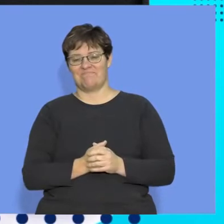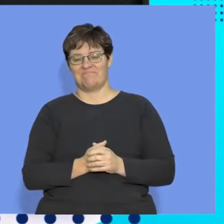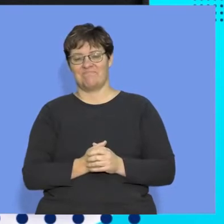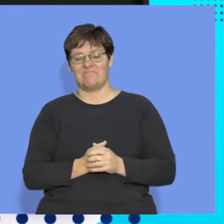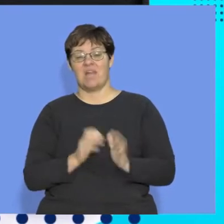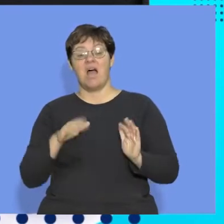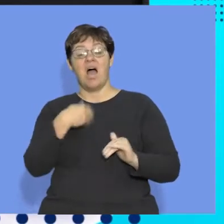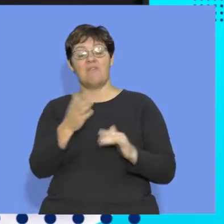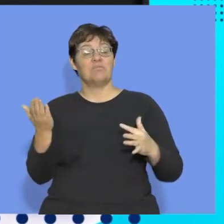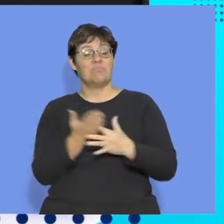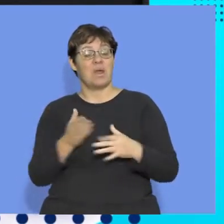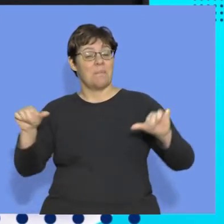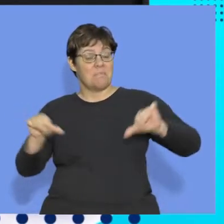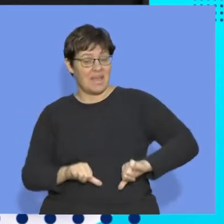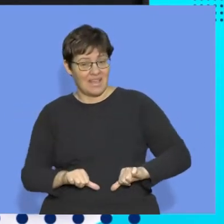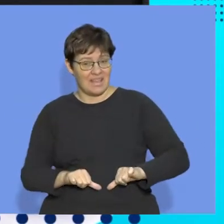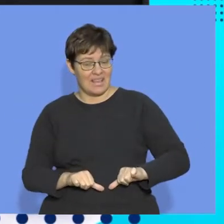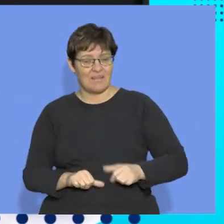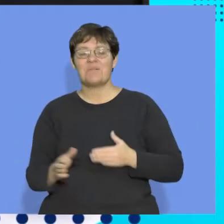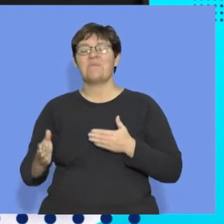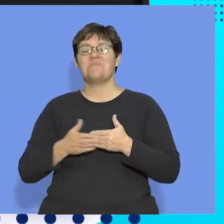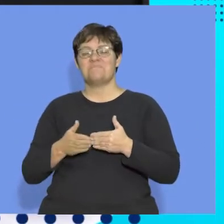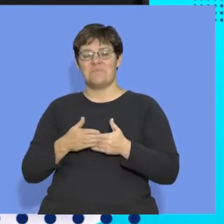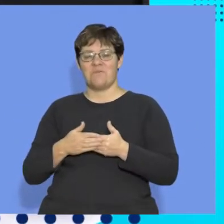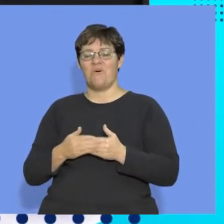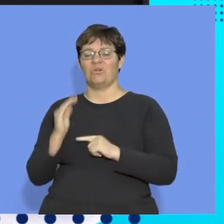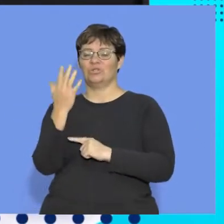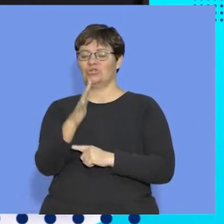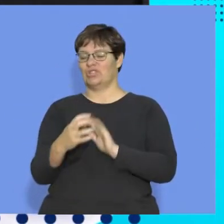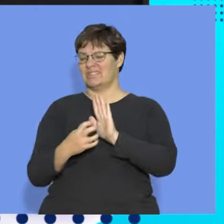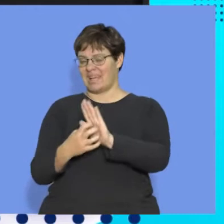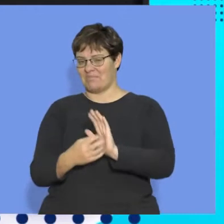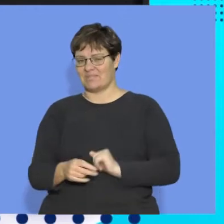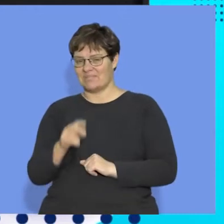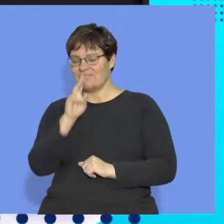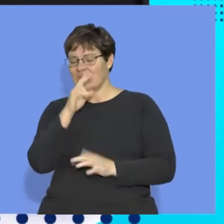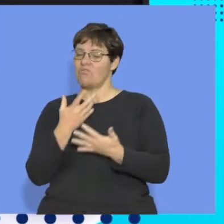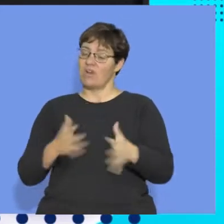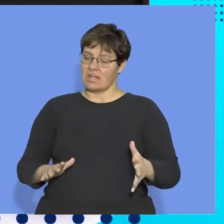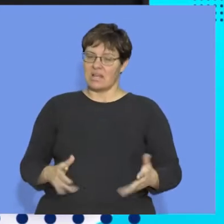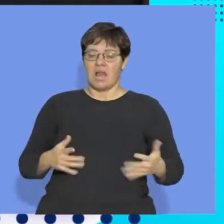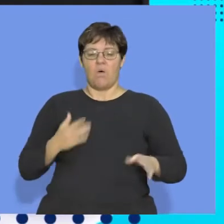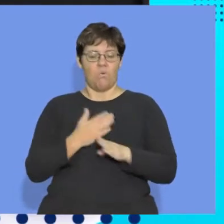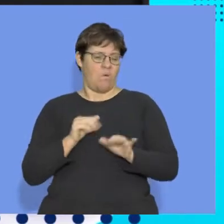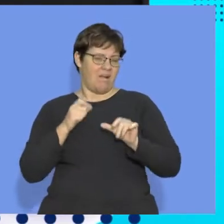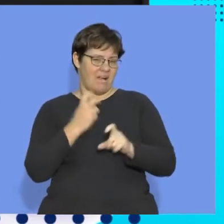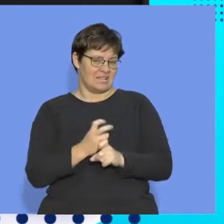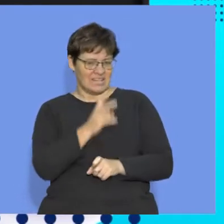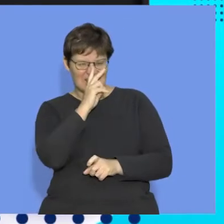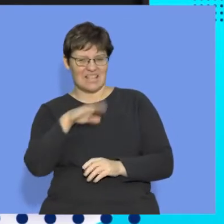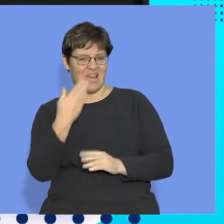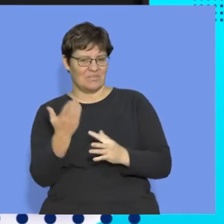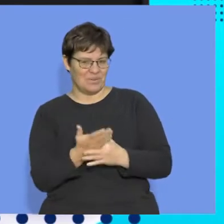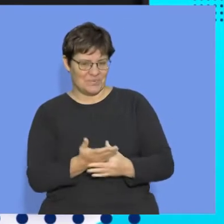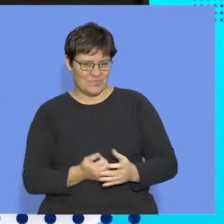Fantastic. When we come back now, we'll look at more and more tree diagram. Sit there and relax and keep working